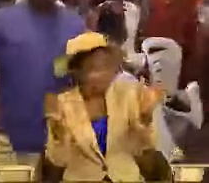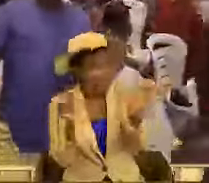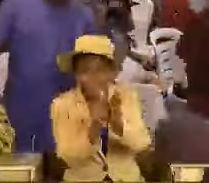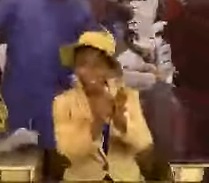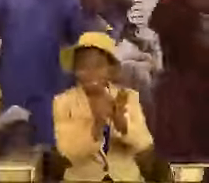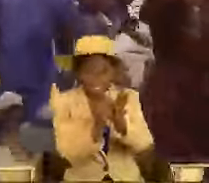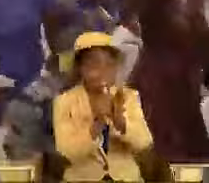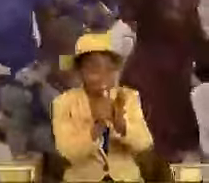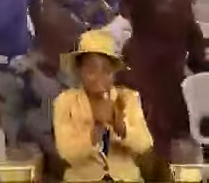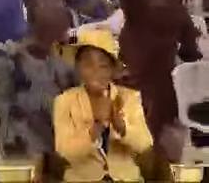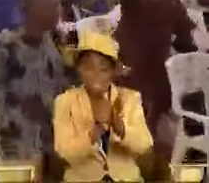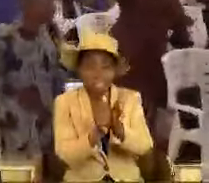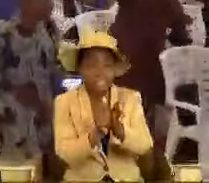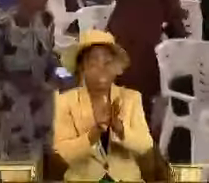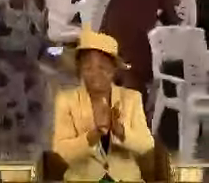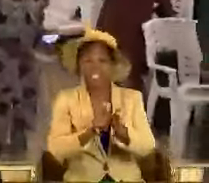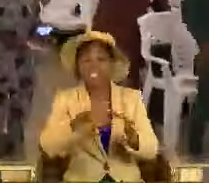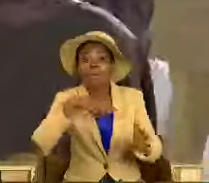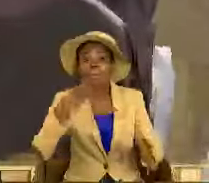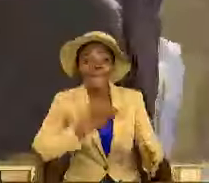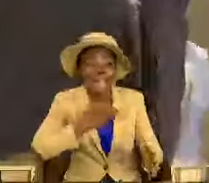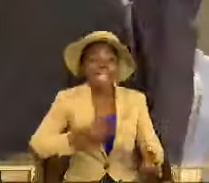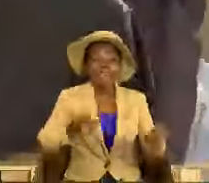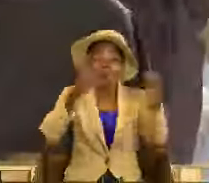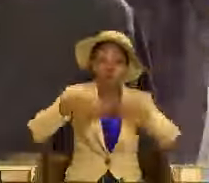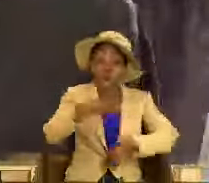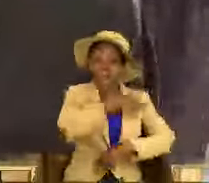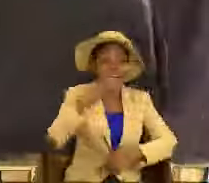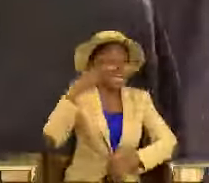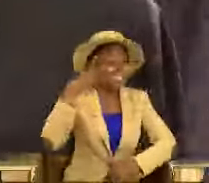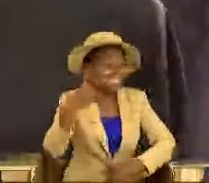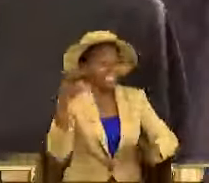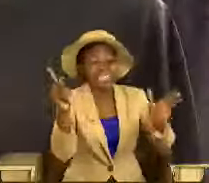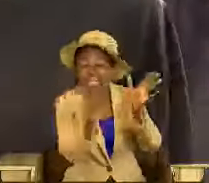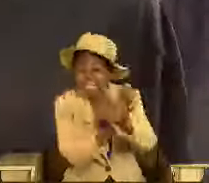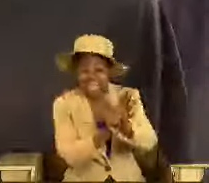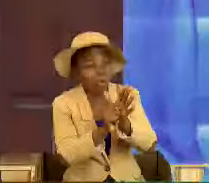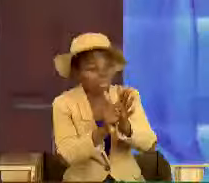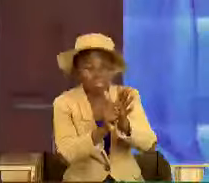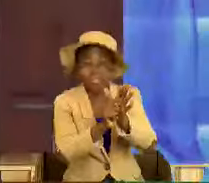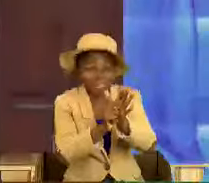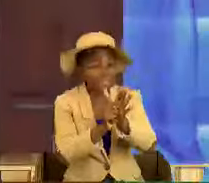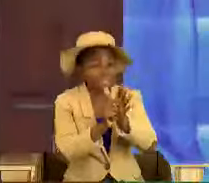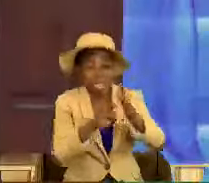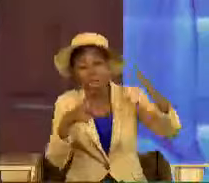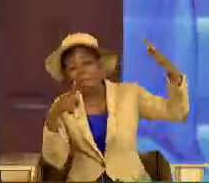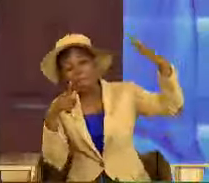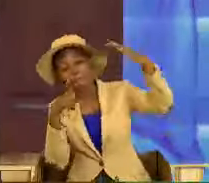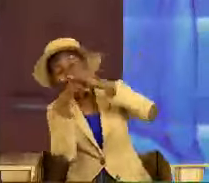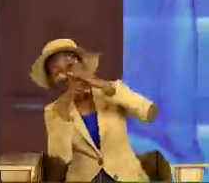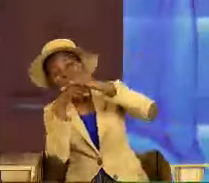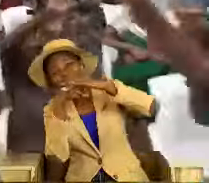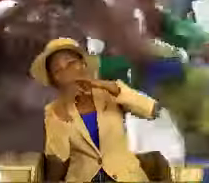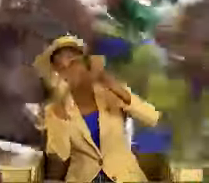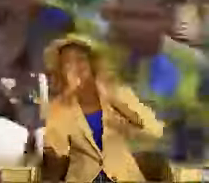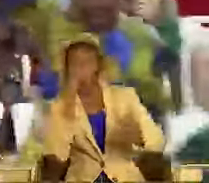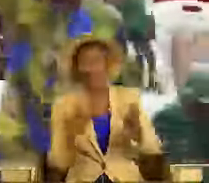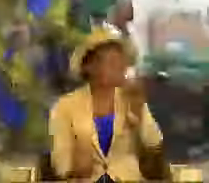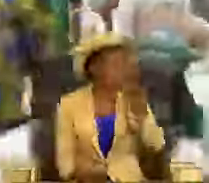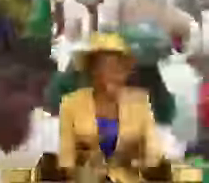testimony your voice rule like thunder manifest by